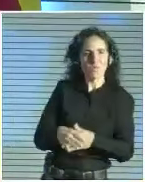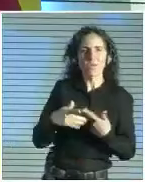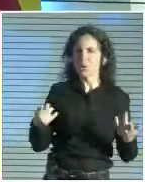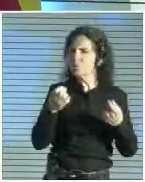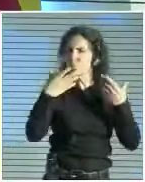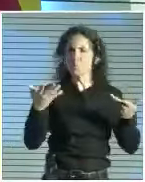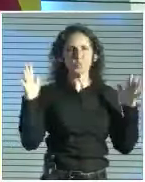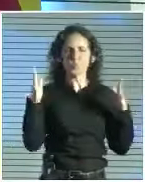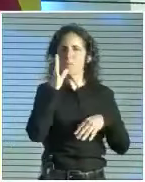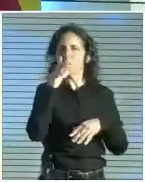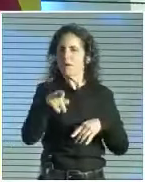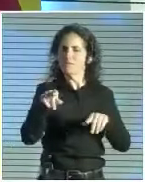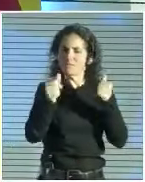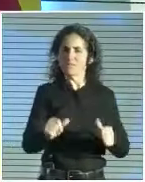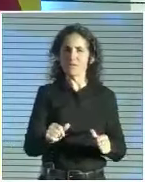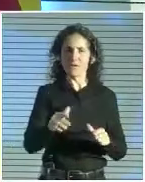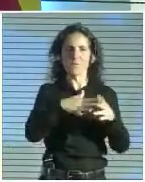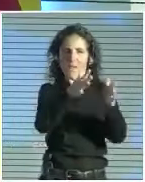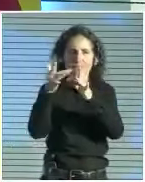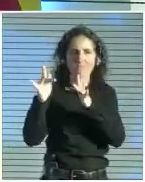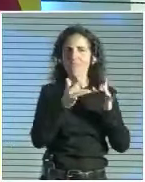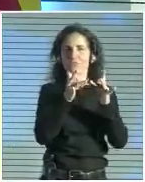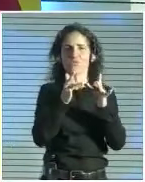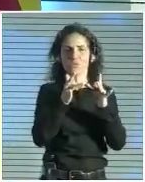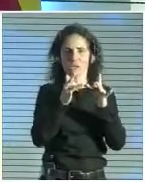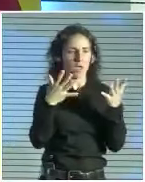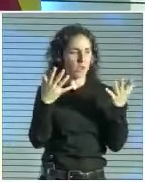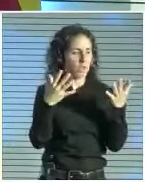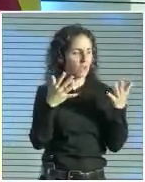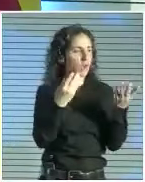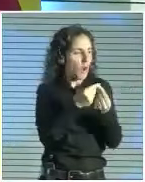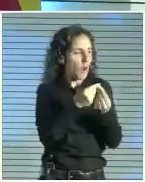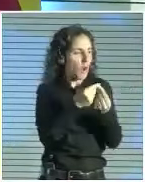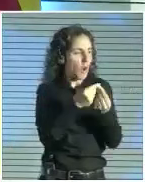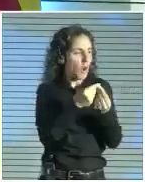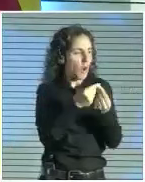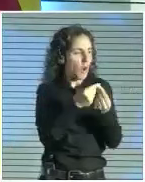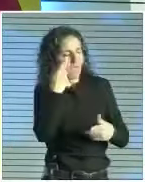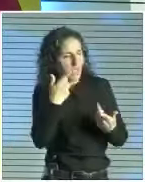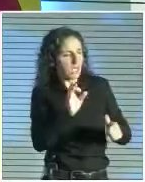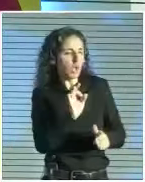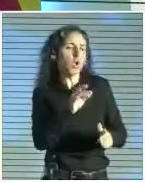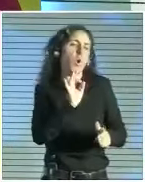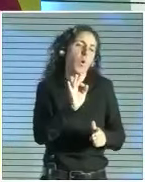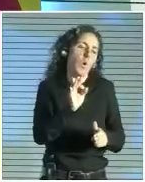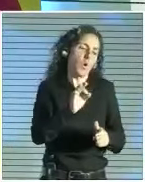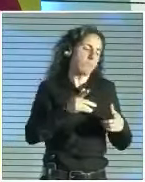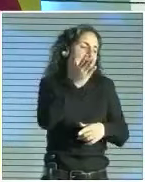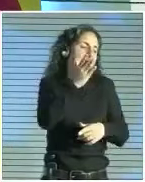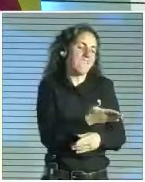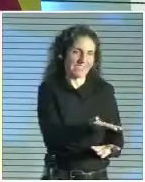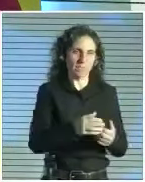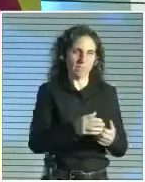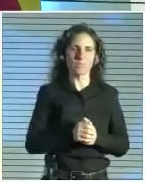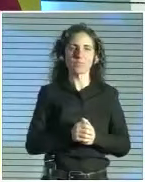others. And right now, my question to you as the panel would be, which of these 2 sources are more relevant? Which of the approaches you